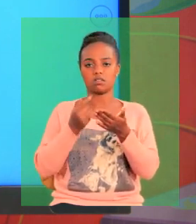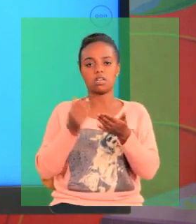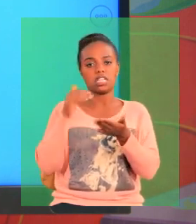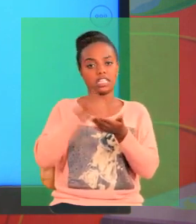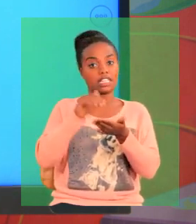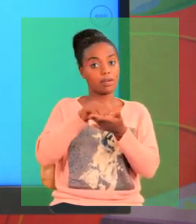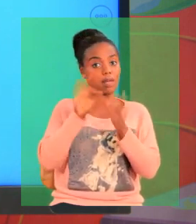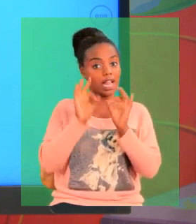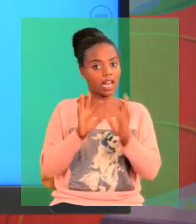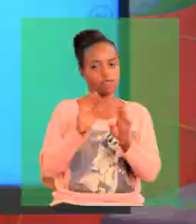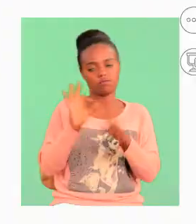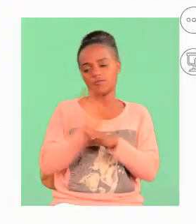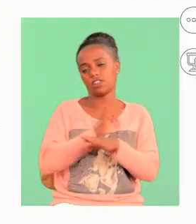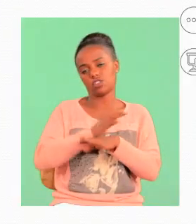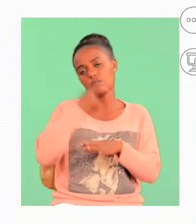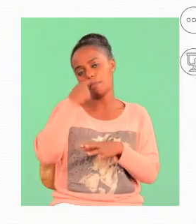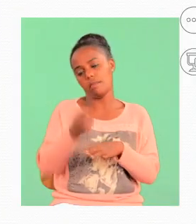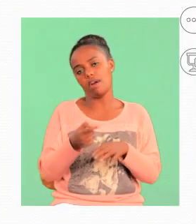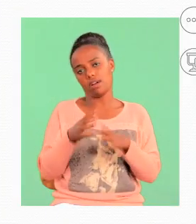repeated, this one is a function.